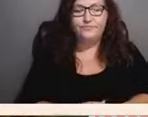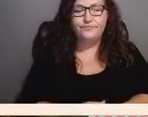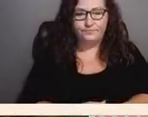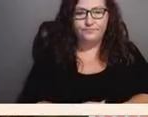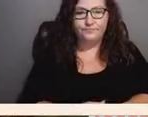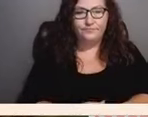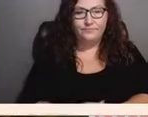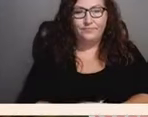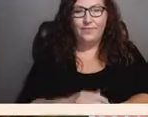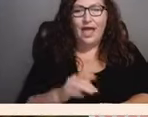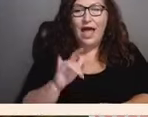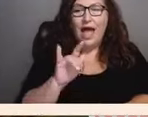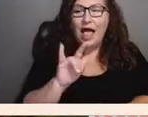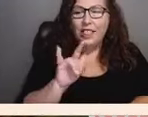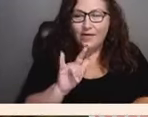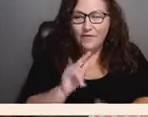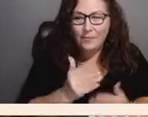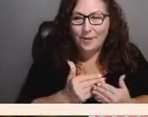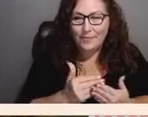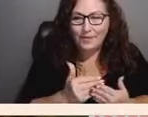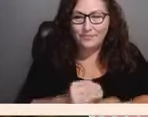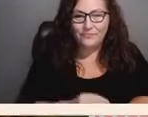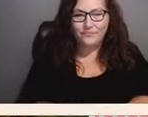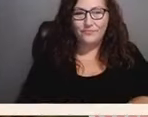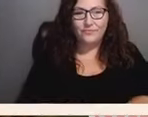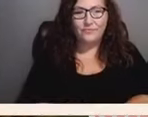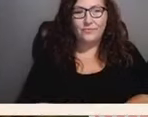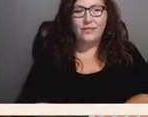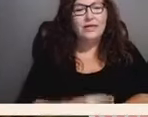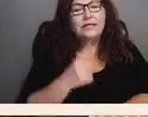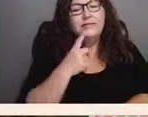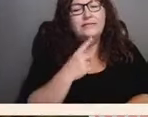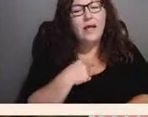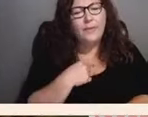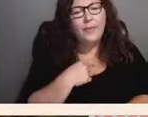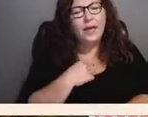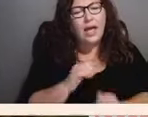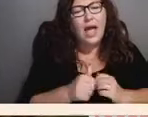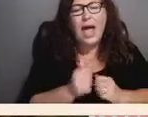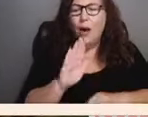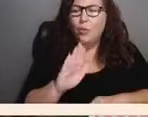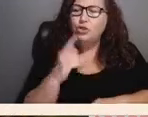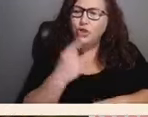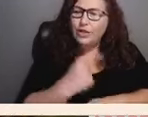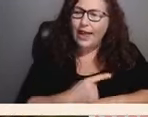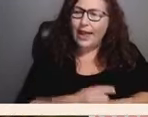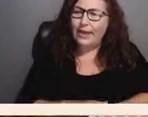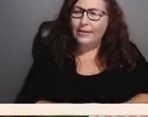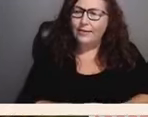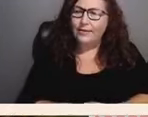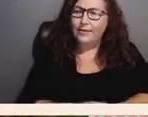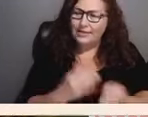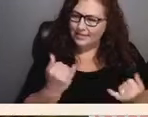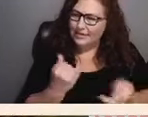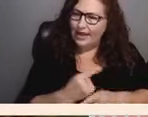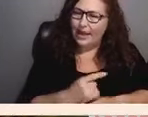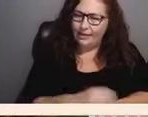I love you, baby. Tell me, how was your day today?